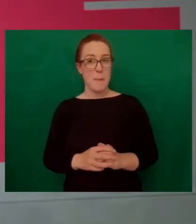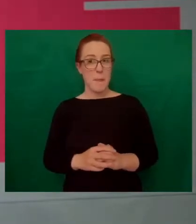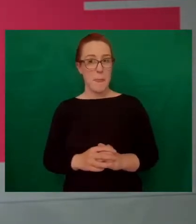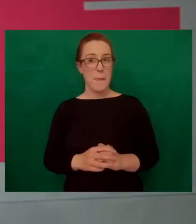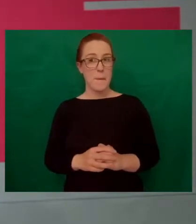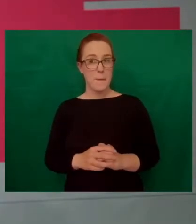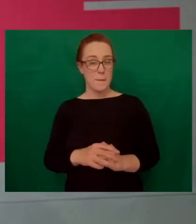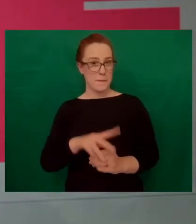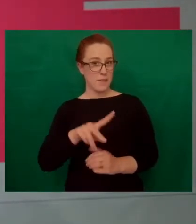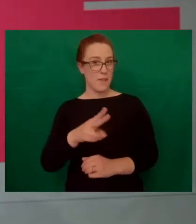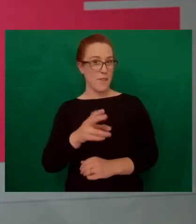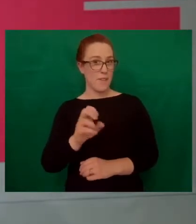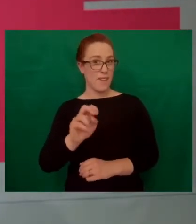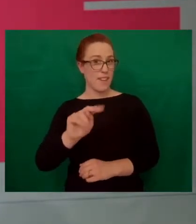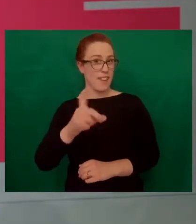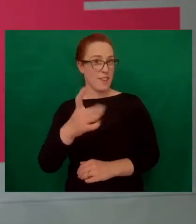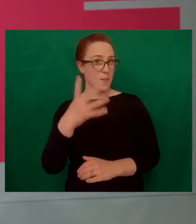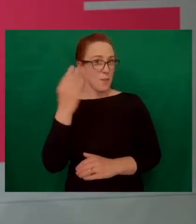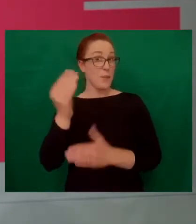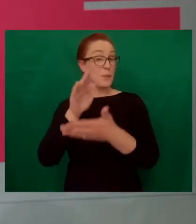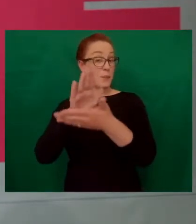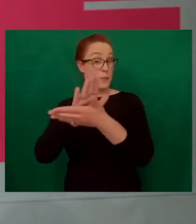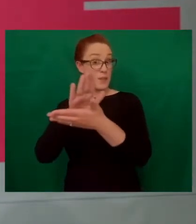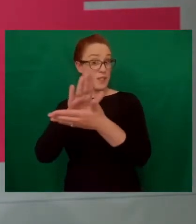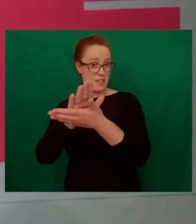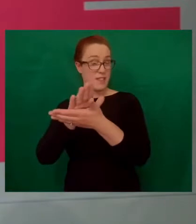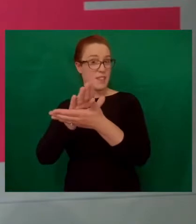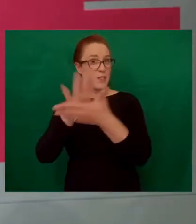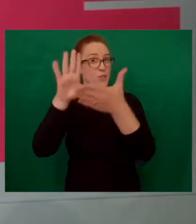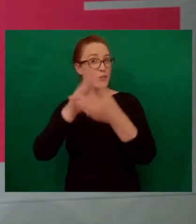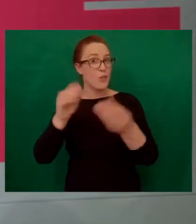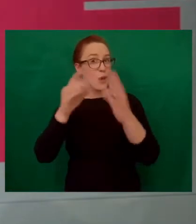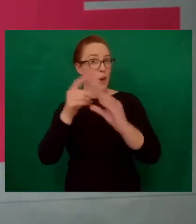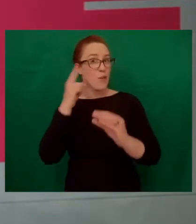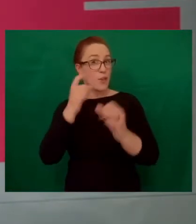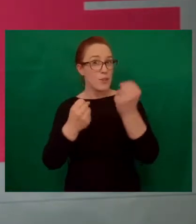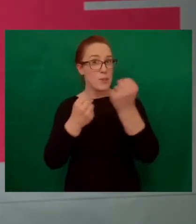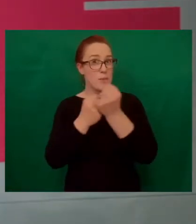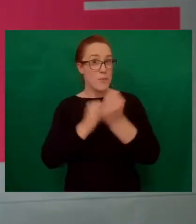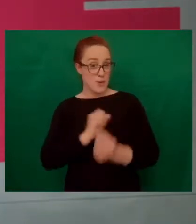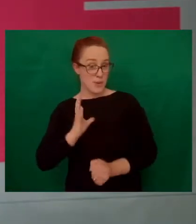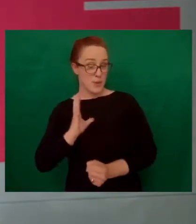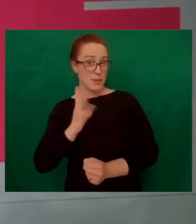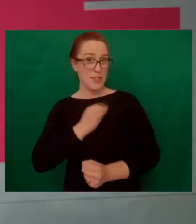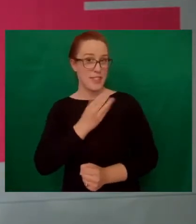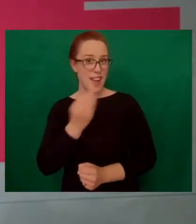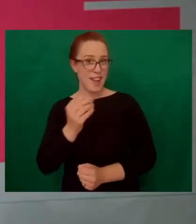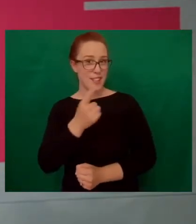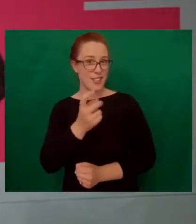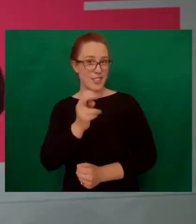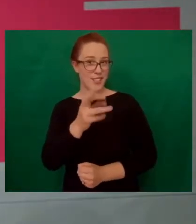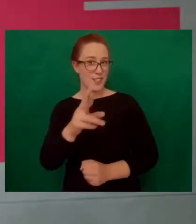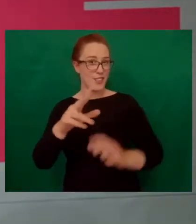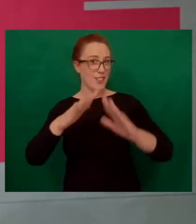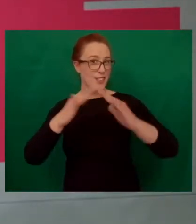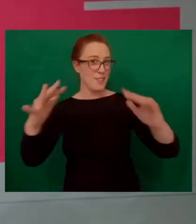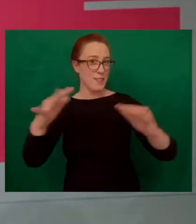start here. Phoenix Goes to School, a story to support transgender and gender diverse